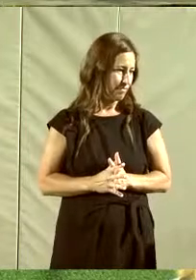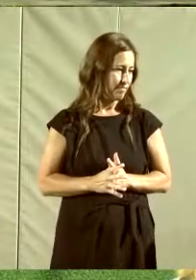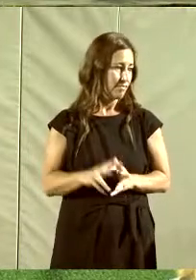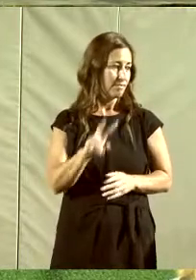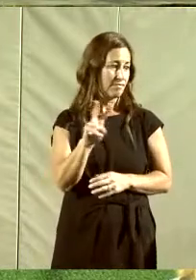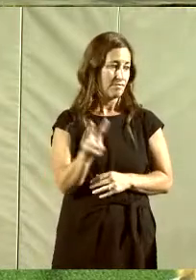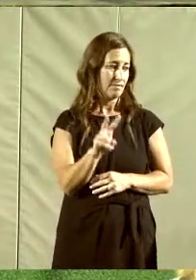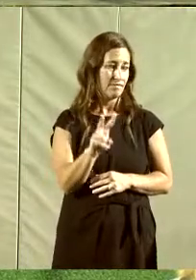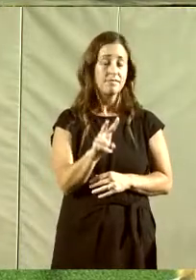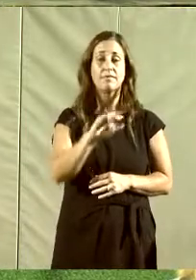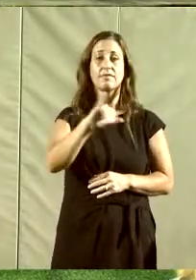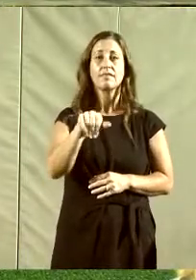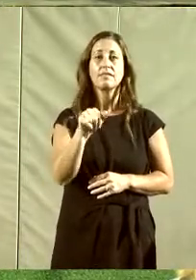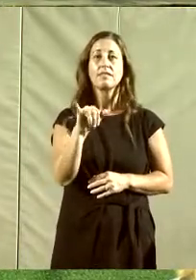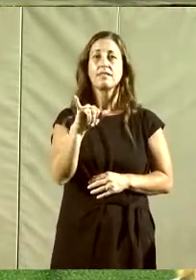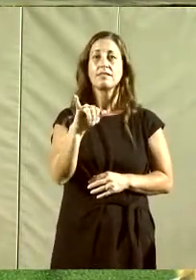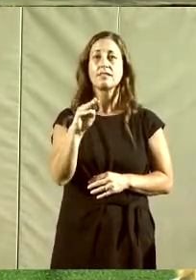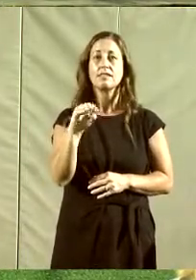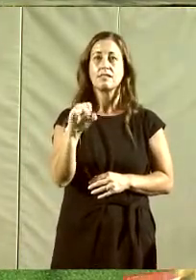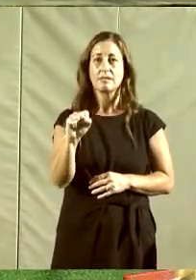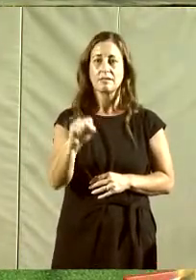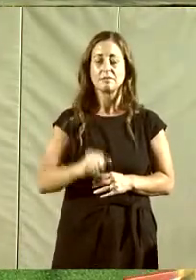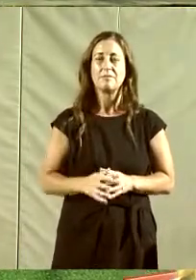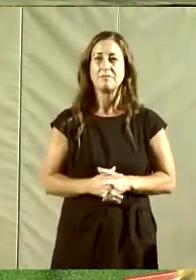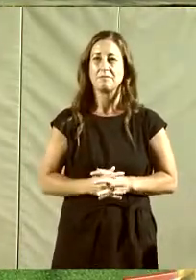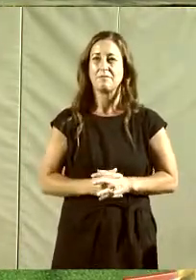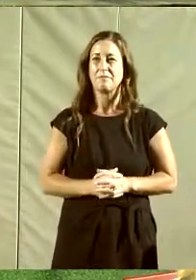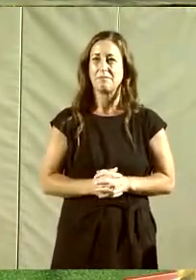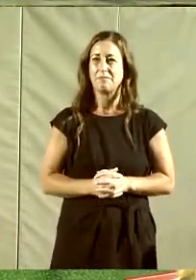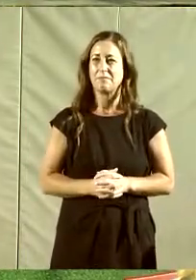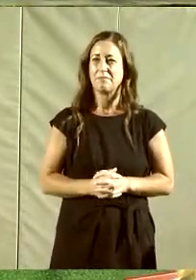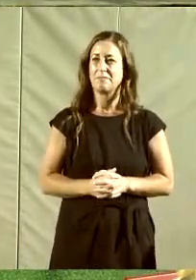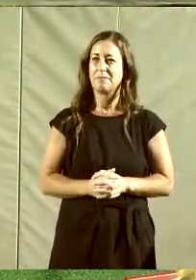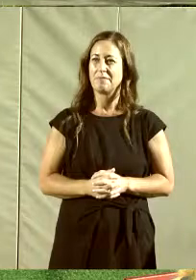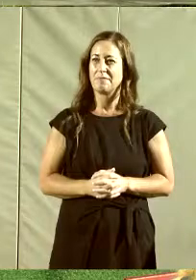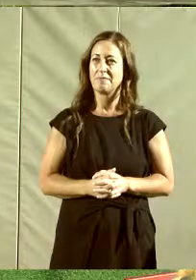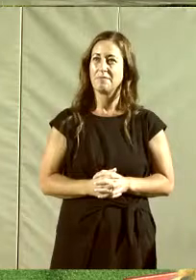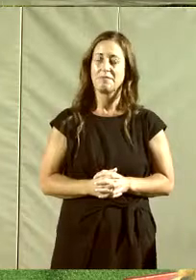Viviana Graciela Chavez Jaimes.